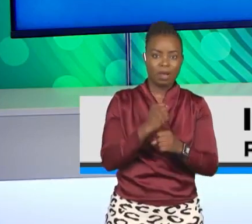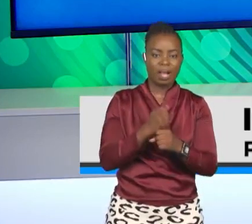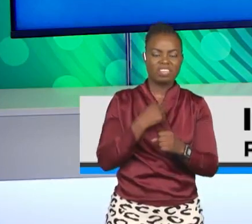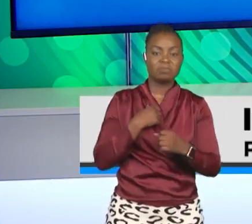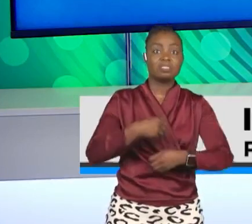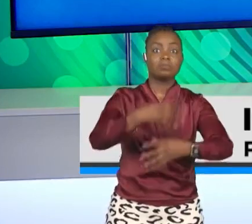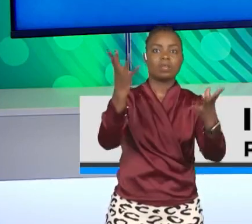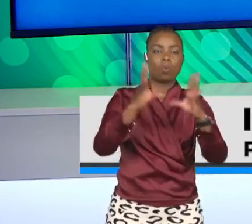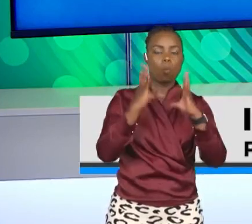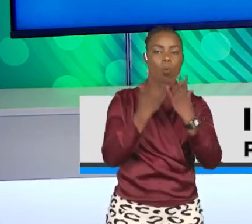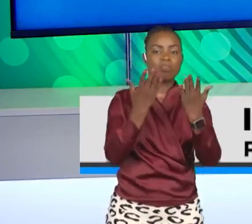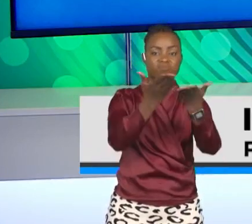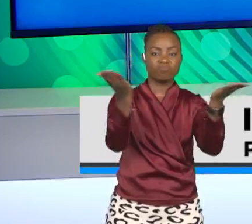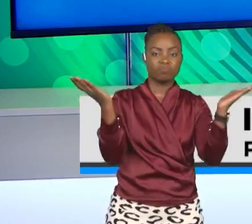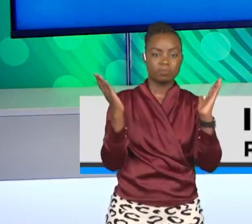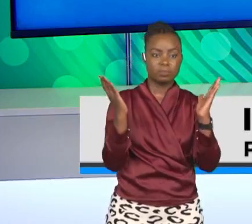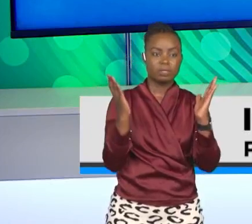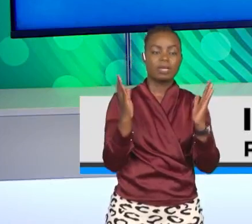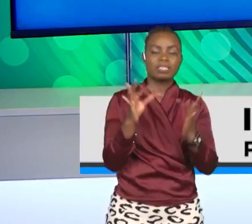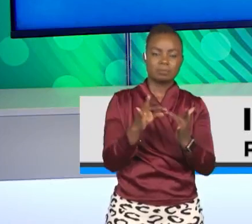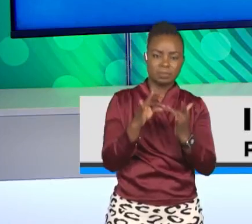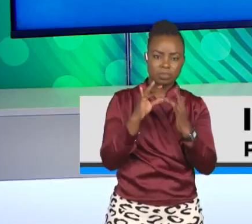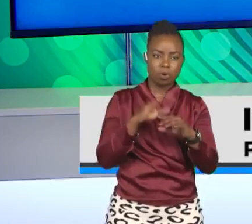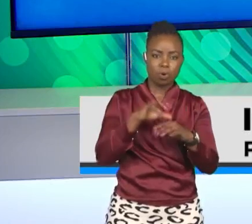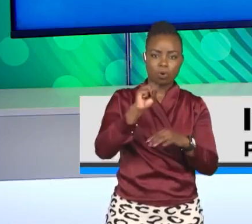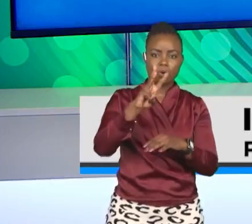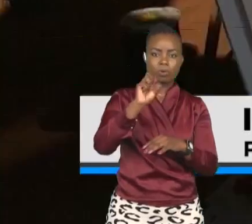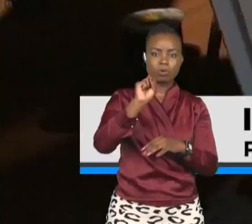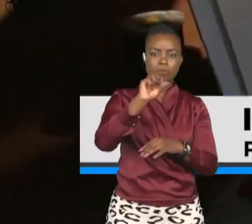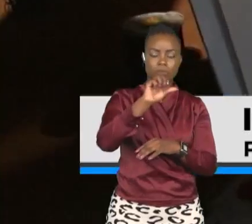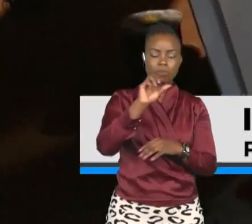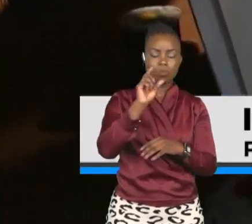and recently on Swiss watchmaker Swatch.